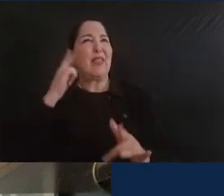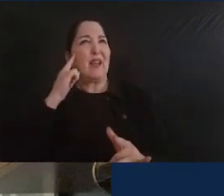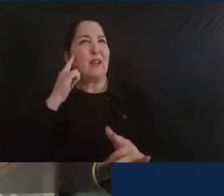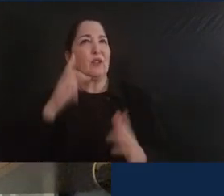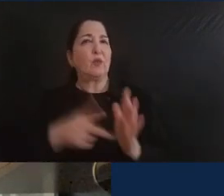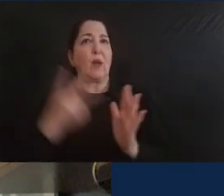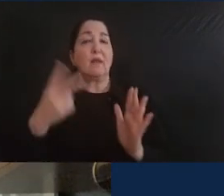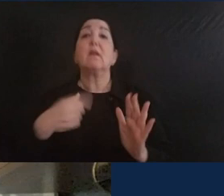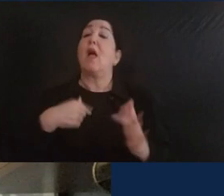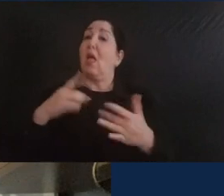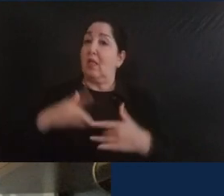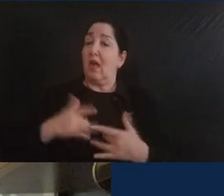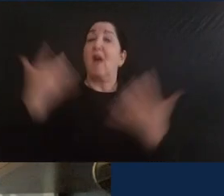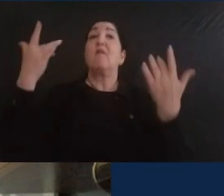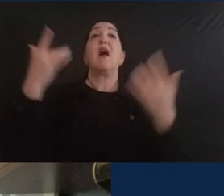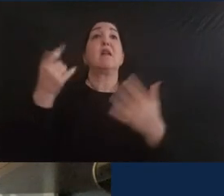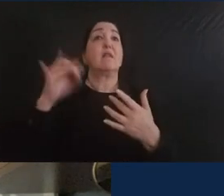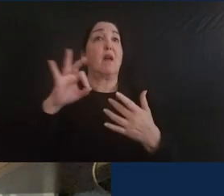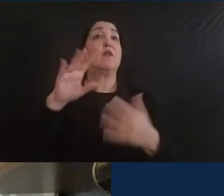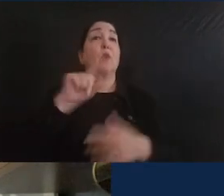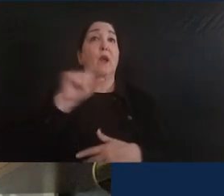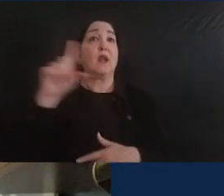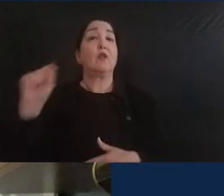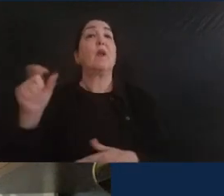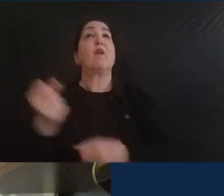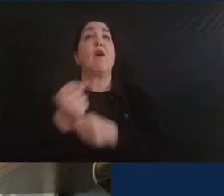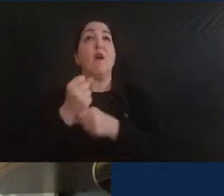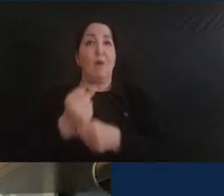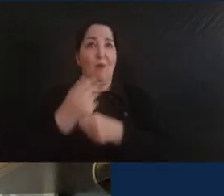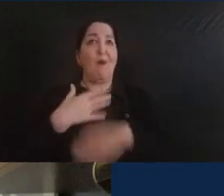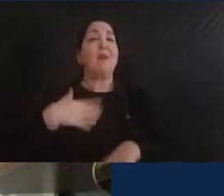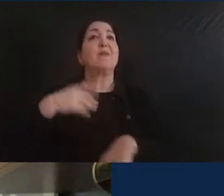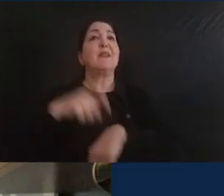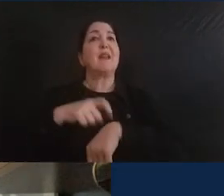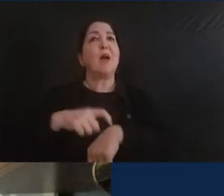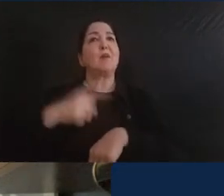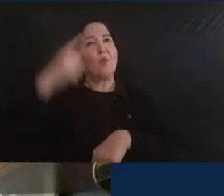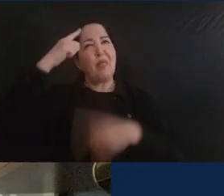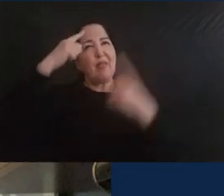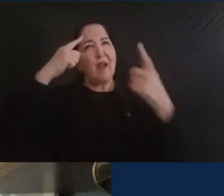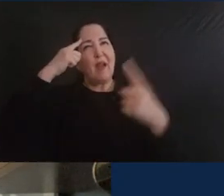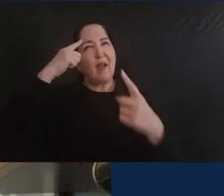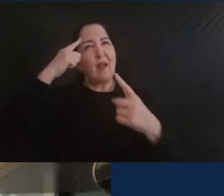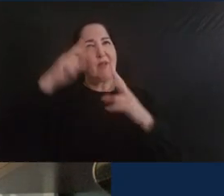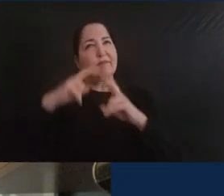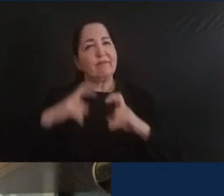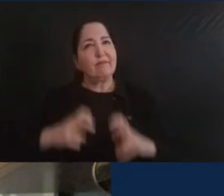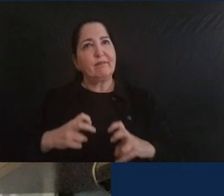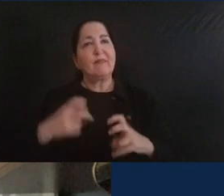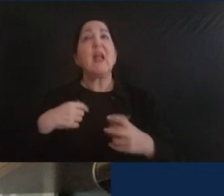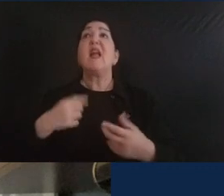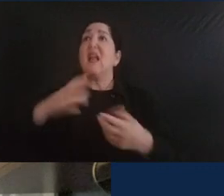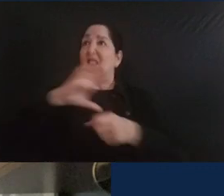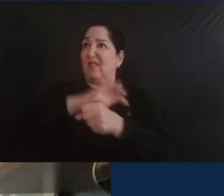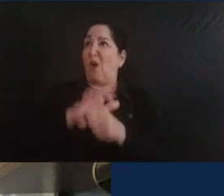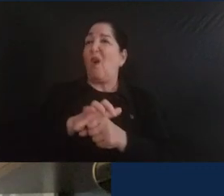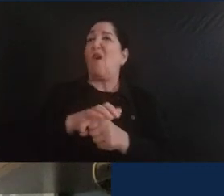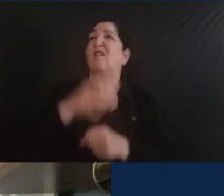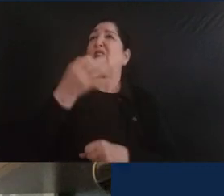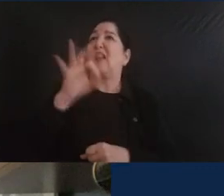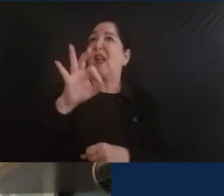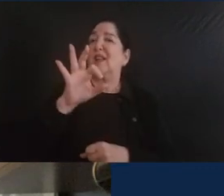2020 have created a space for me to reflect. Like many others, the shutdown has forced me to slow down and